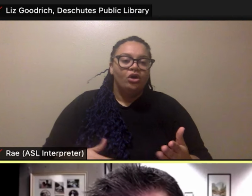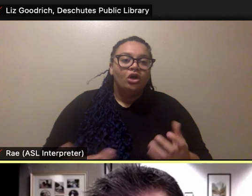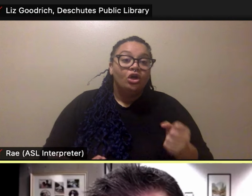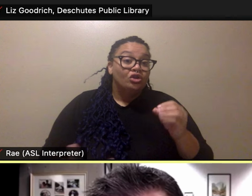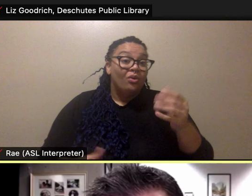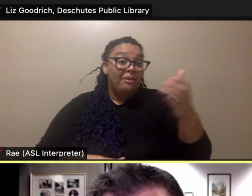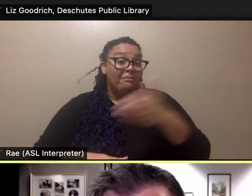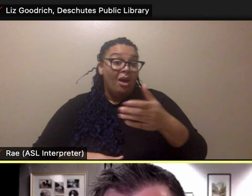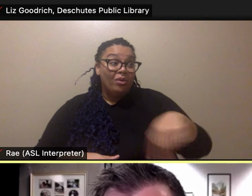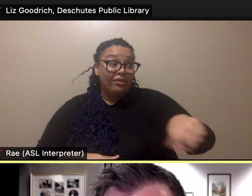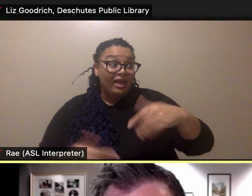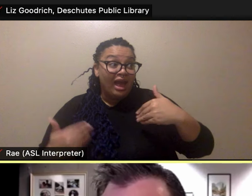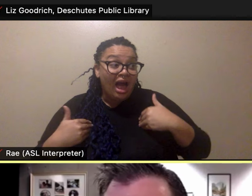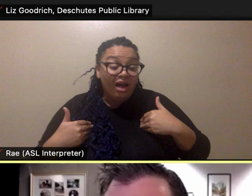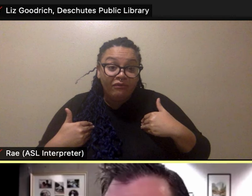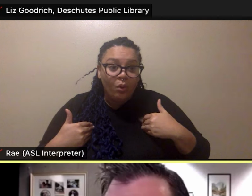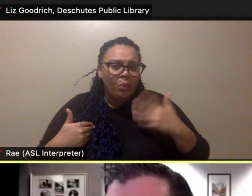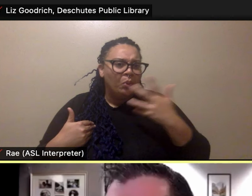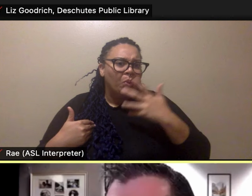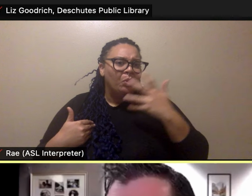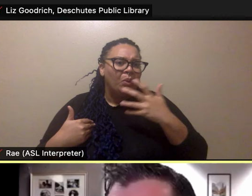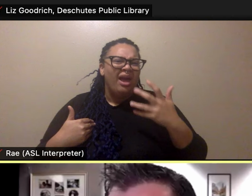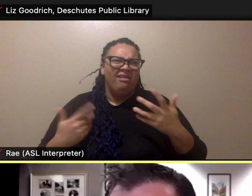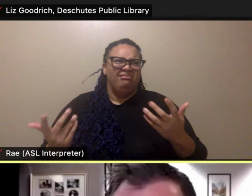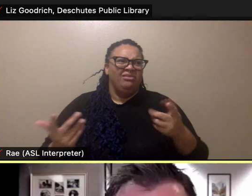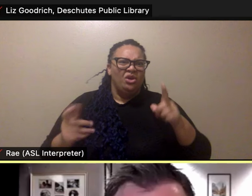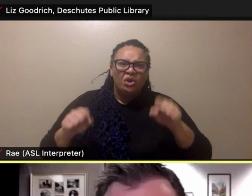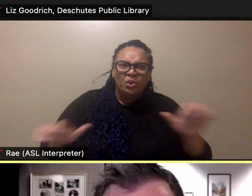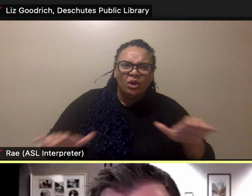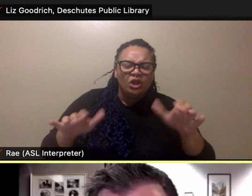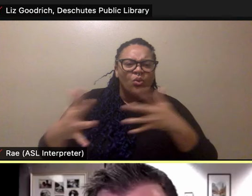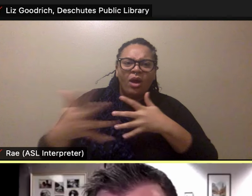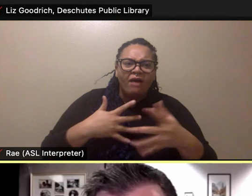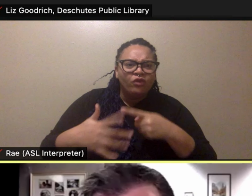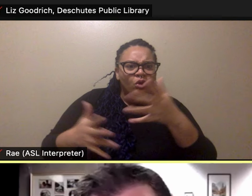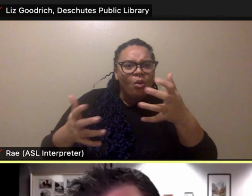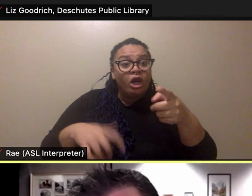And you could do what you wanted with them, and you thought it was right that you did that.